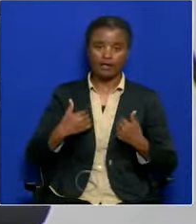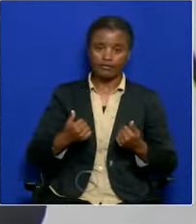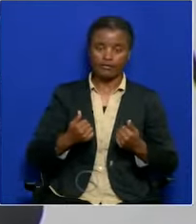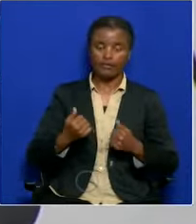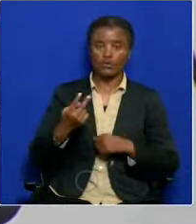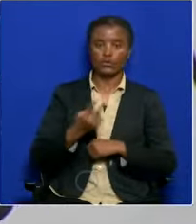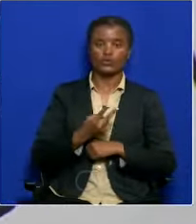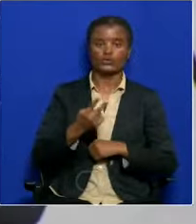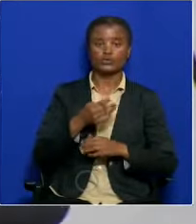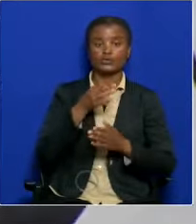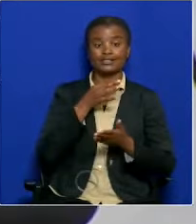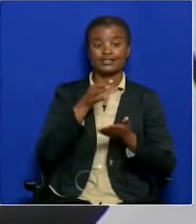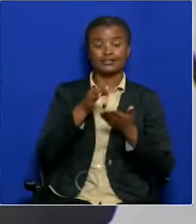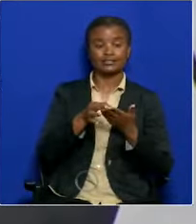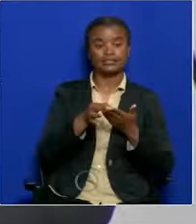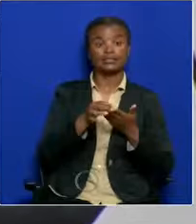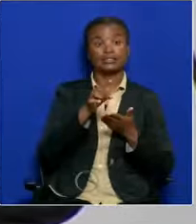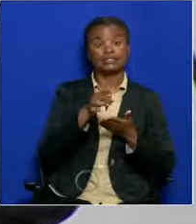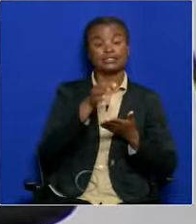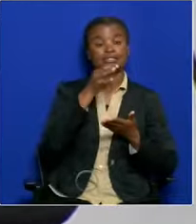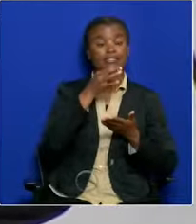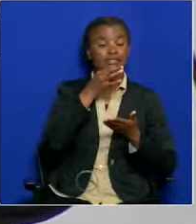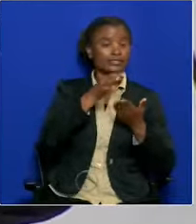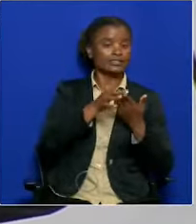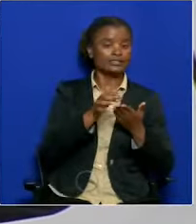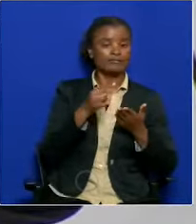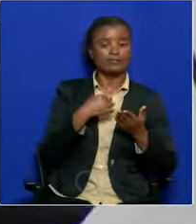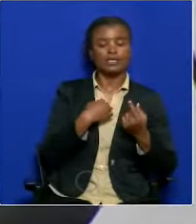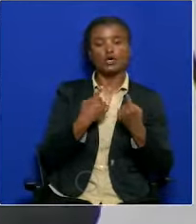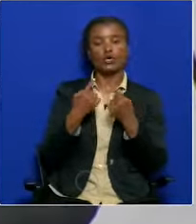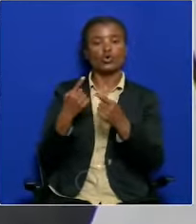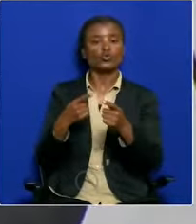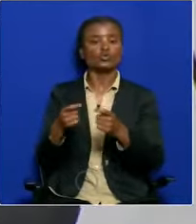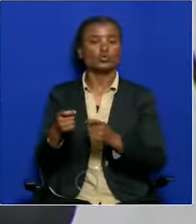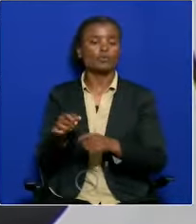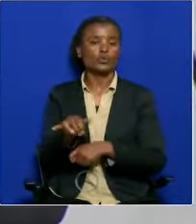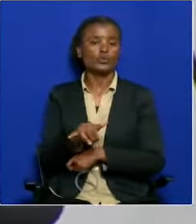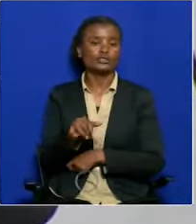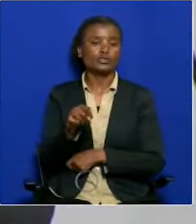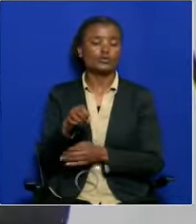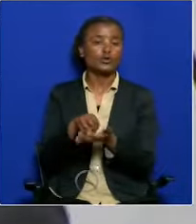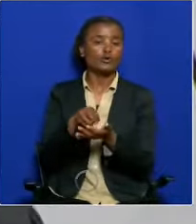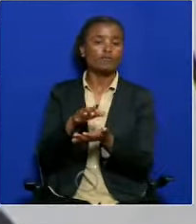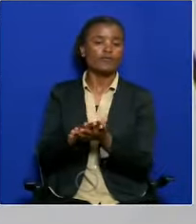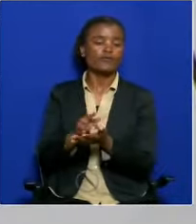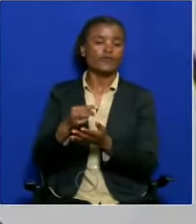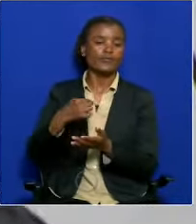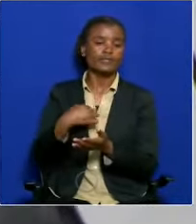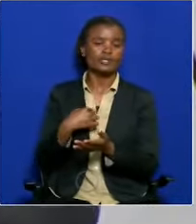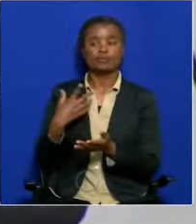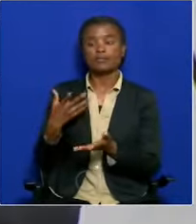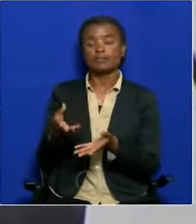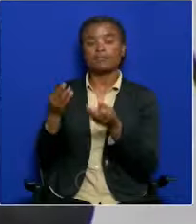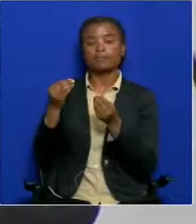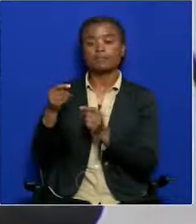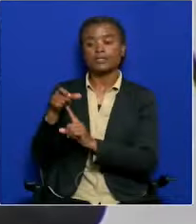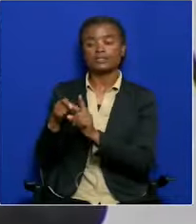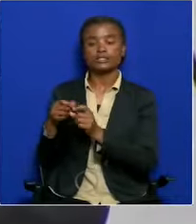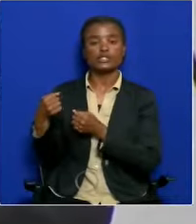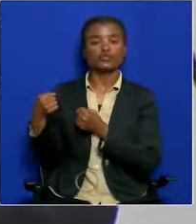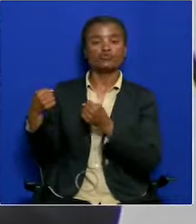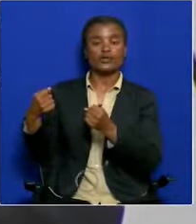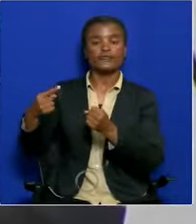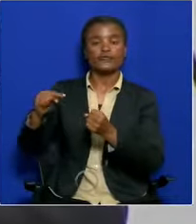shop must I go, where they've booked for me, where if I get a driver, then will be taking me there for